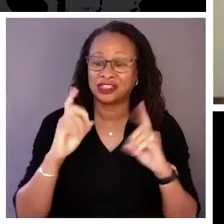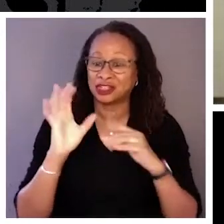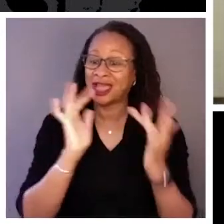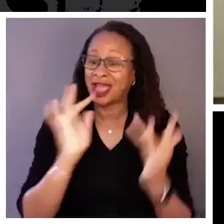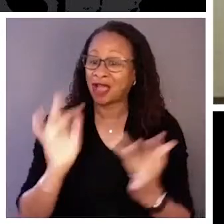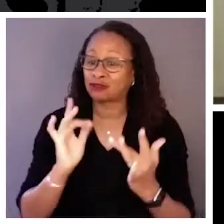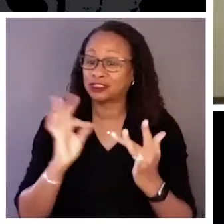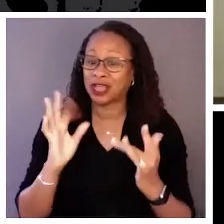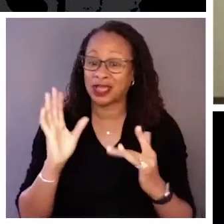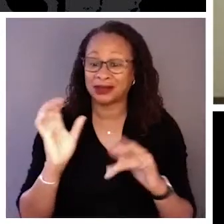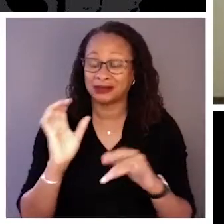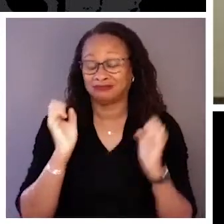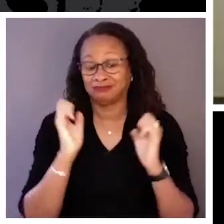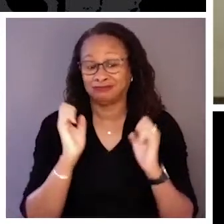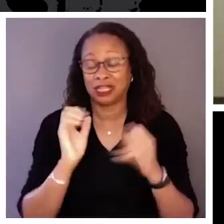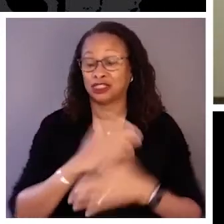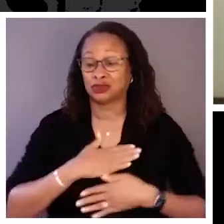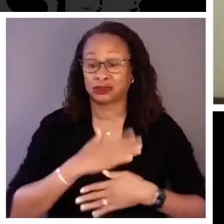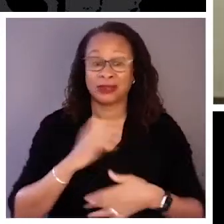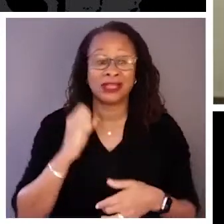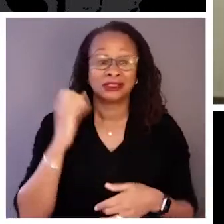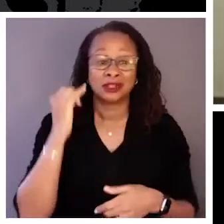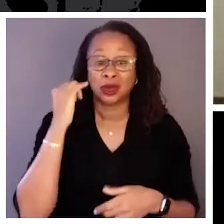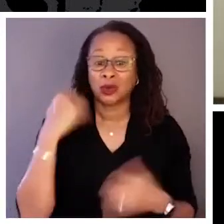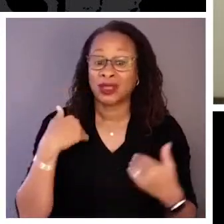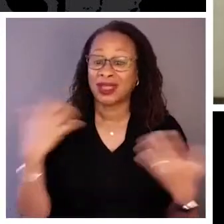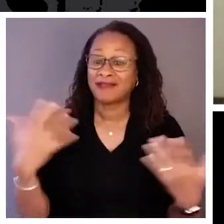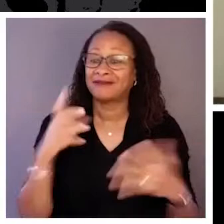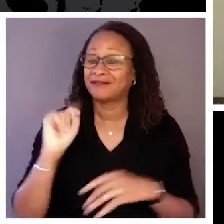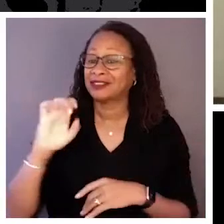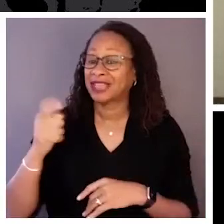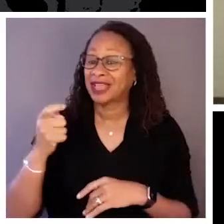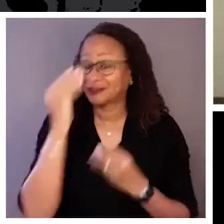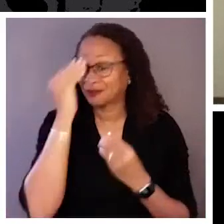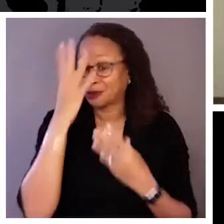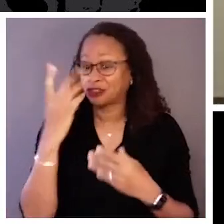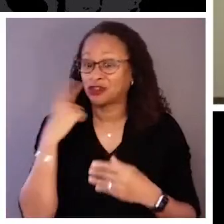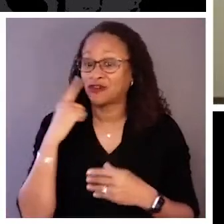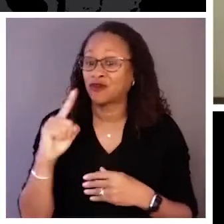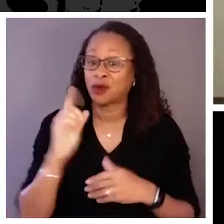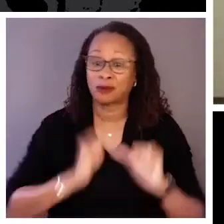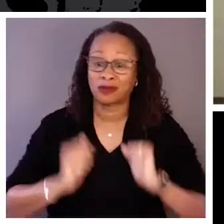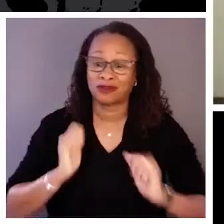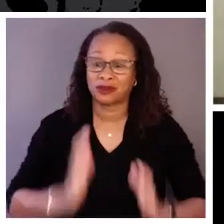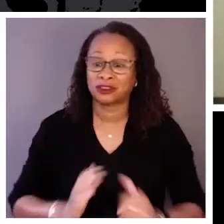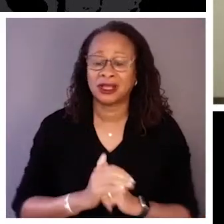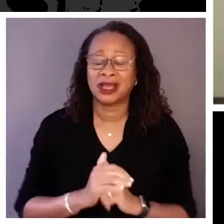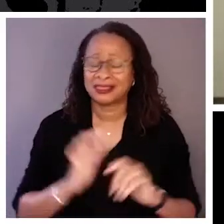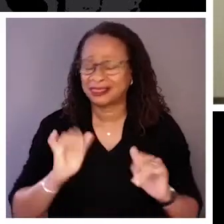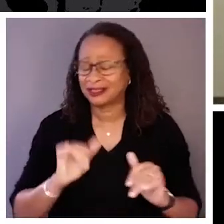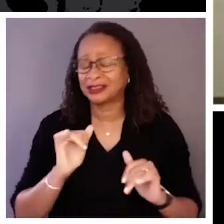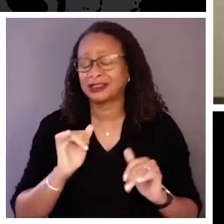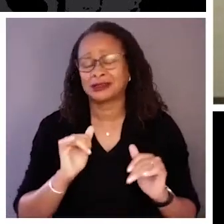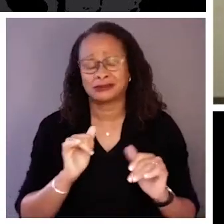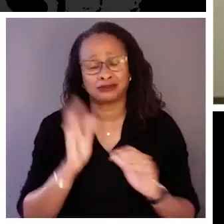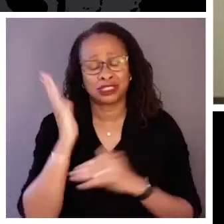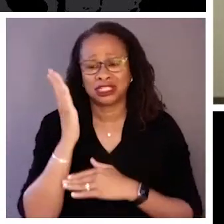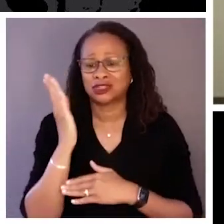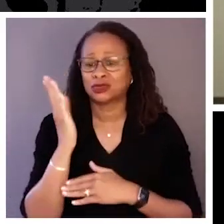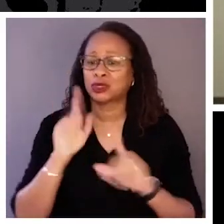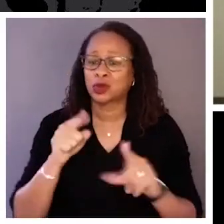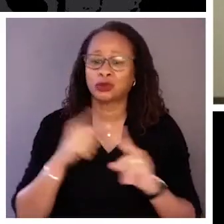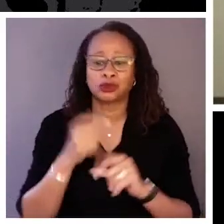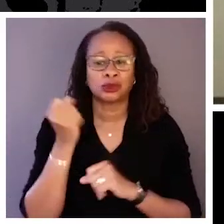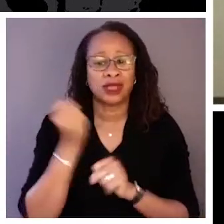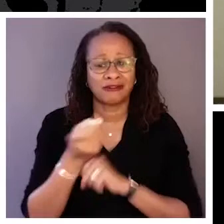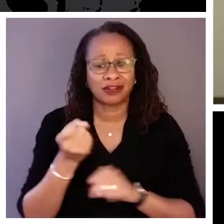for you today tax updates for entertainment performers. This has been a go-to annual presentation, and we are so happy to be able to